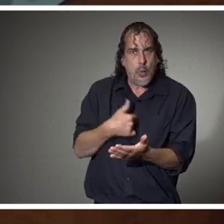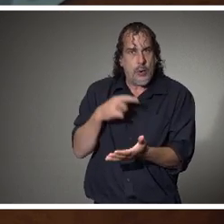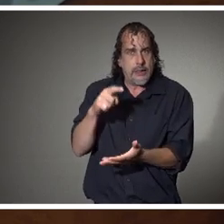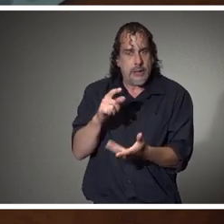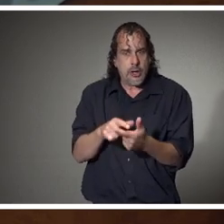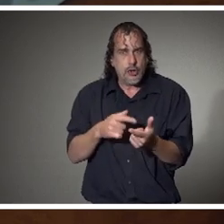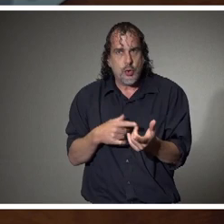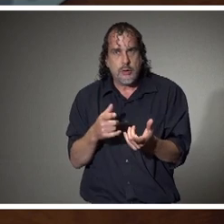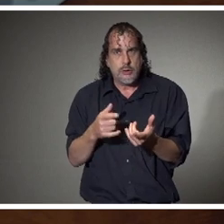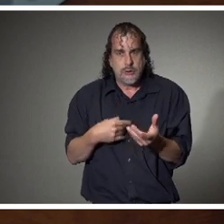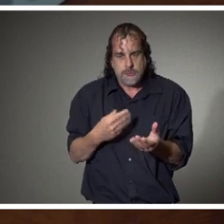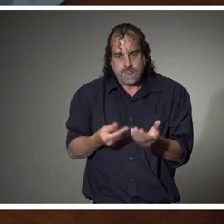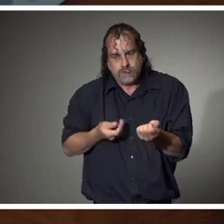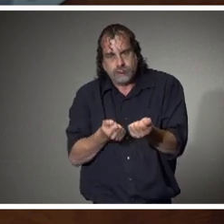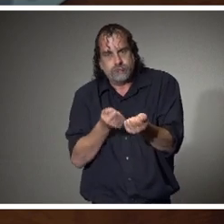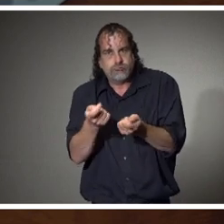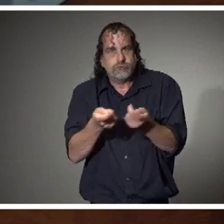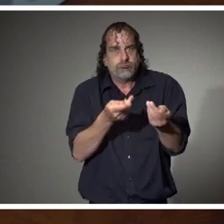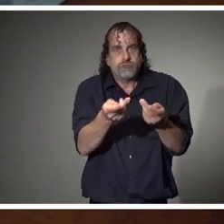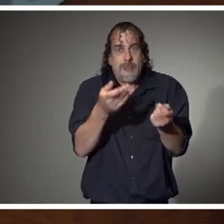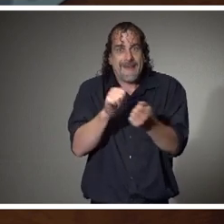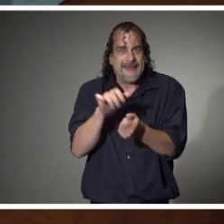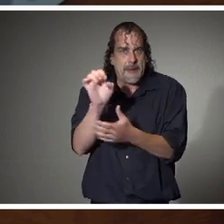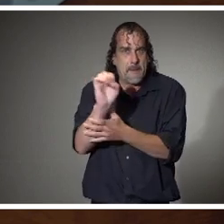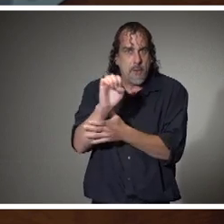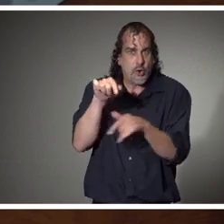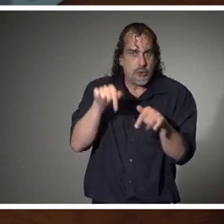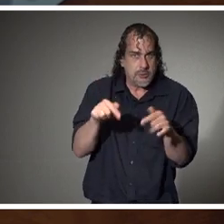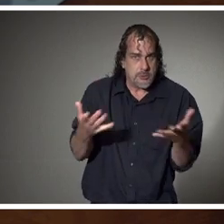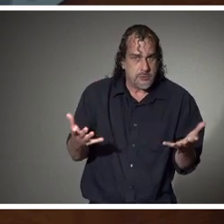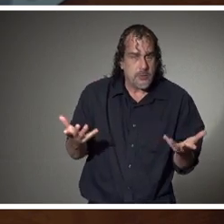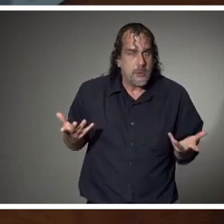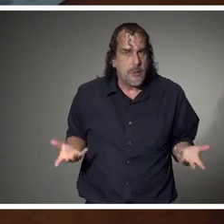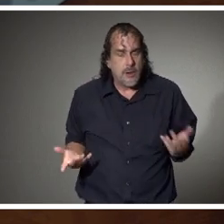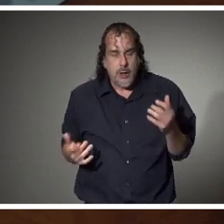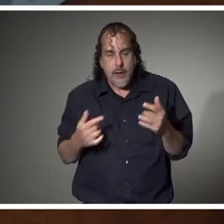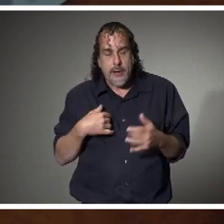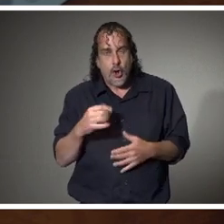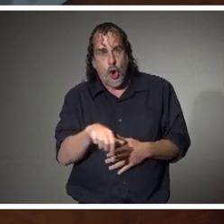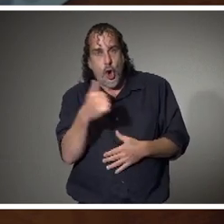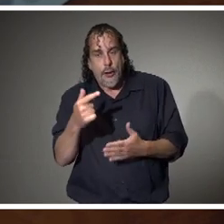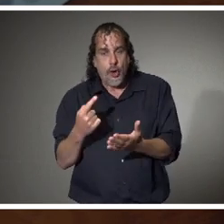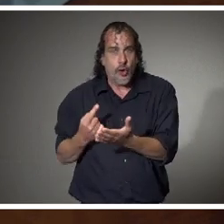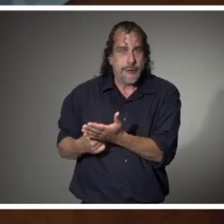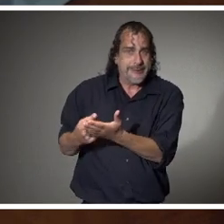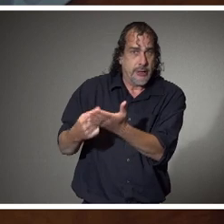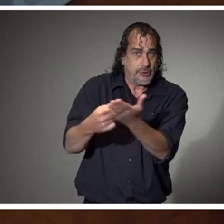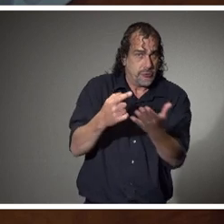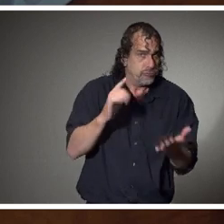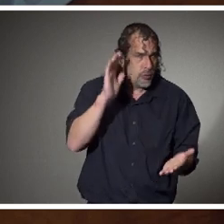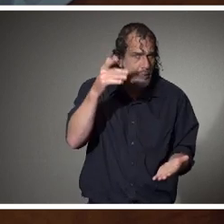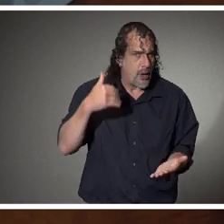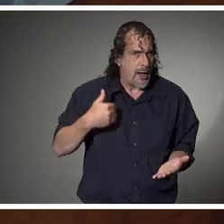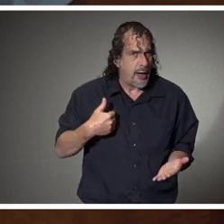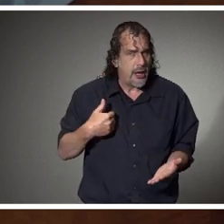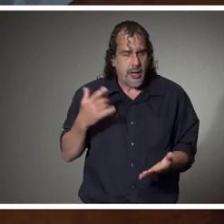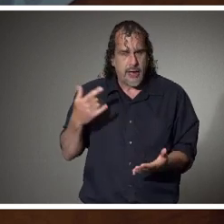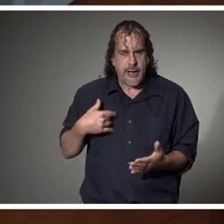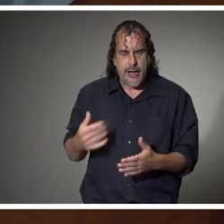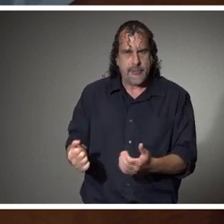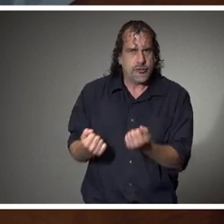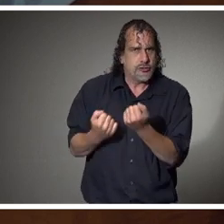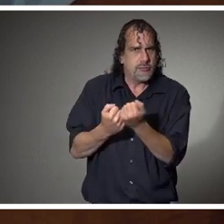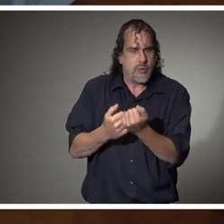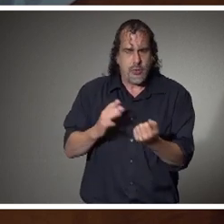manage this emergency. There are other conversations to be had, and I support the leadership of